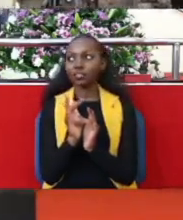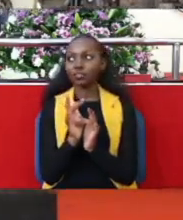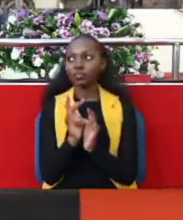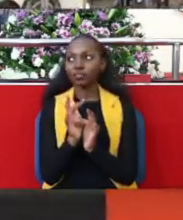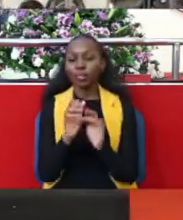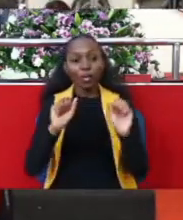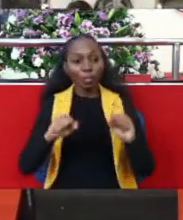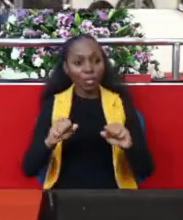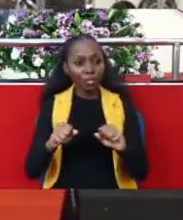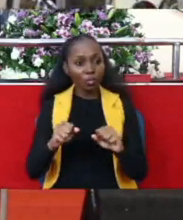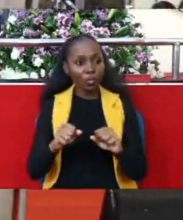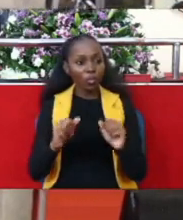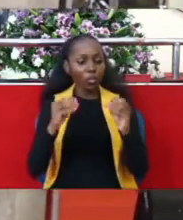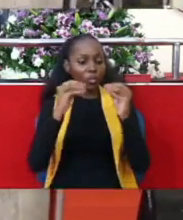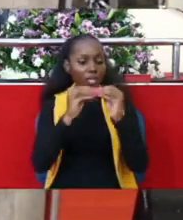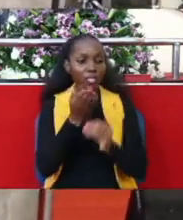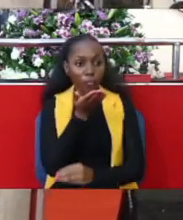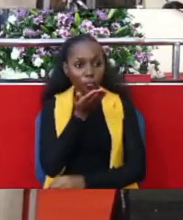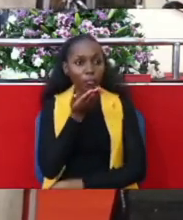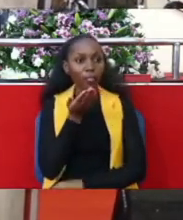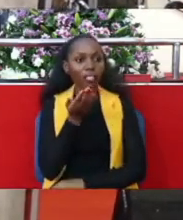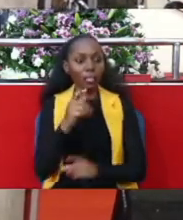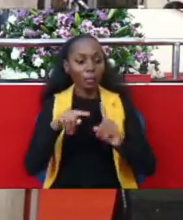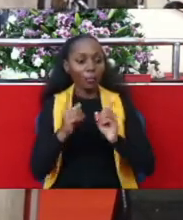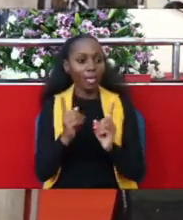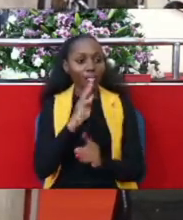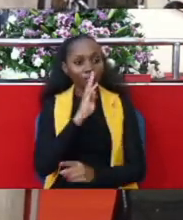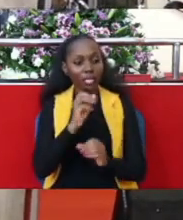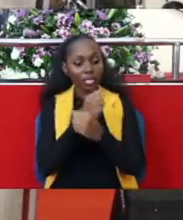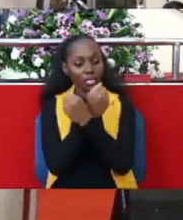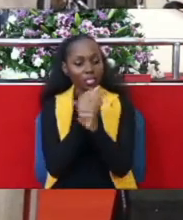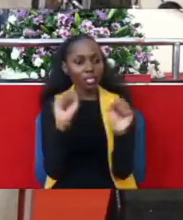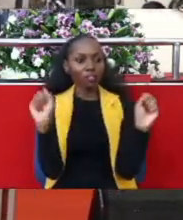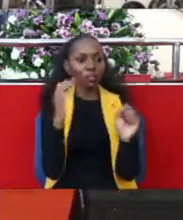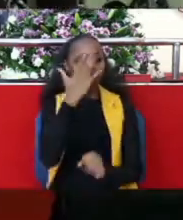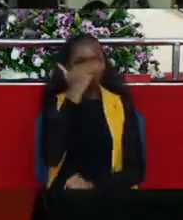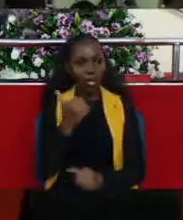we still be safe. It does not matter what the enemy has planned for you.